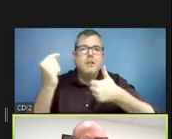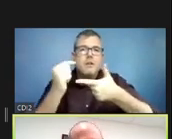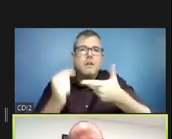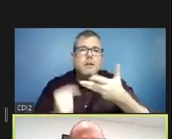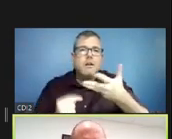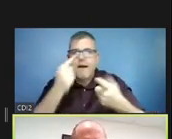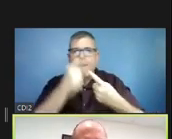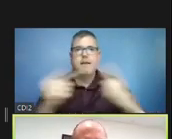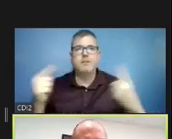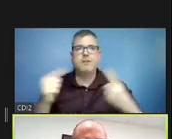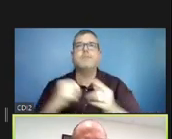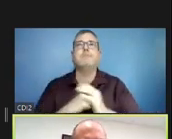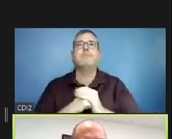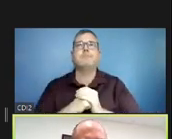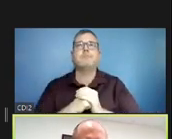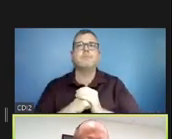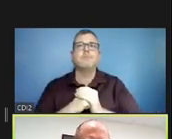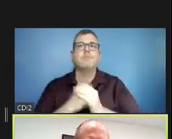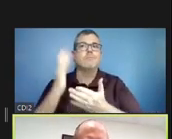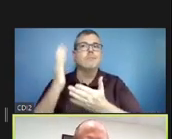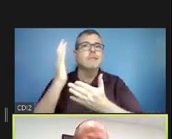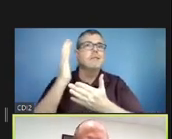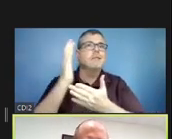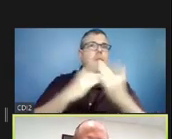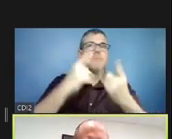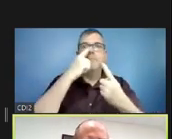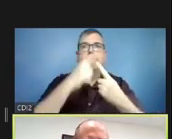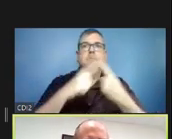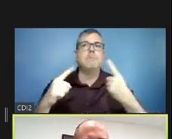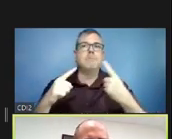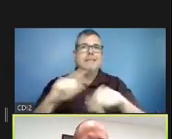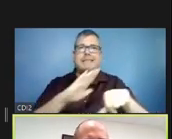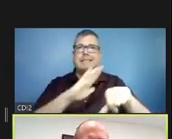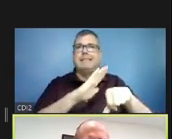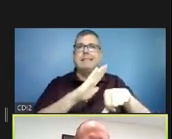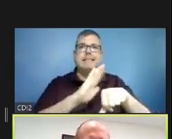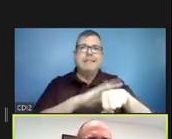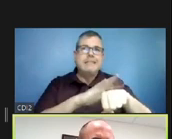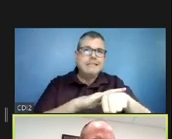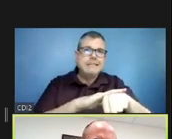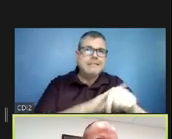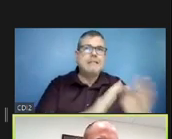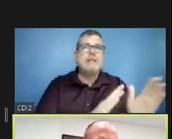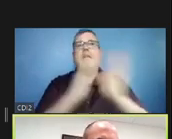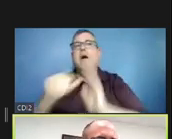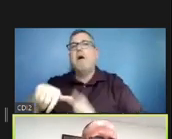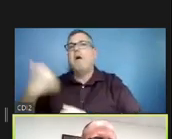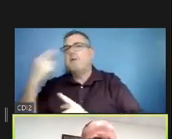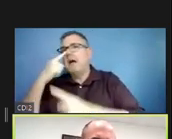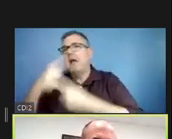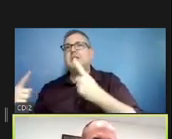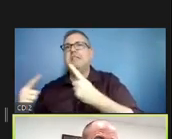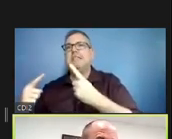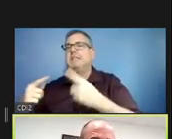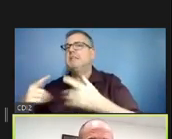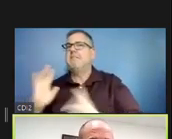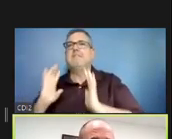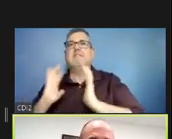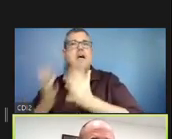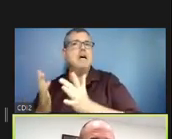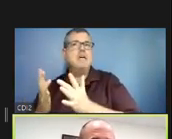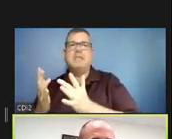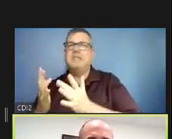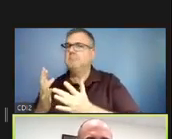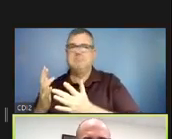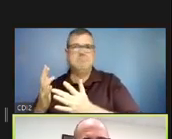are maybe we should consider it, talk to your doctor kind of thing. And And so we describe in medical terms, we